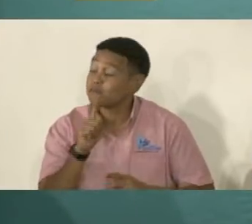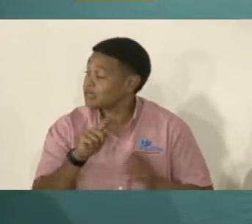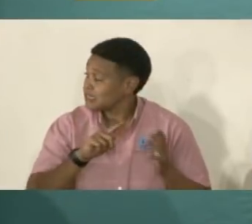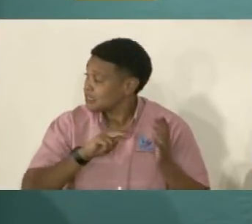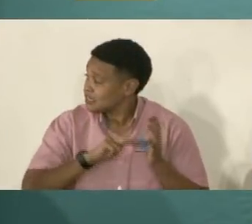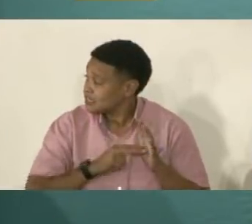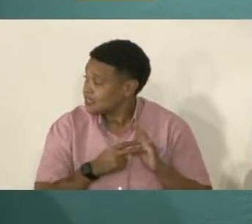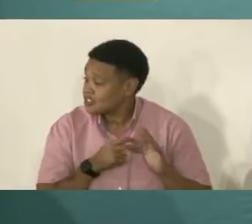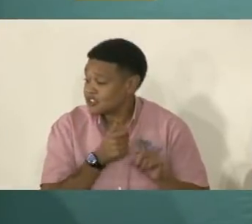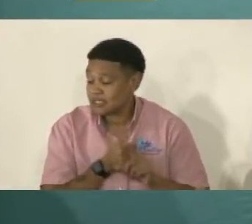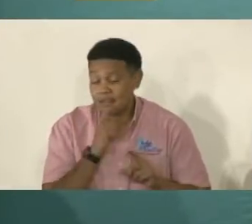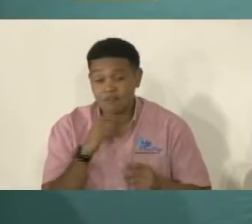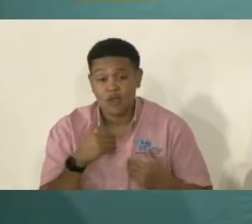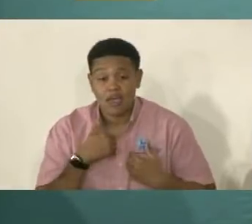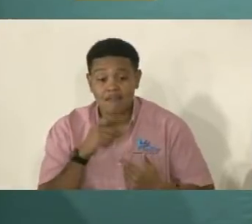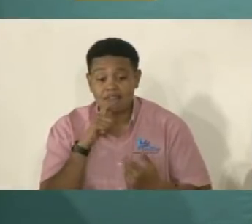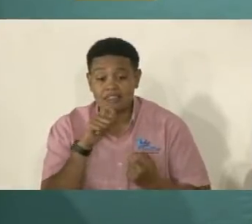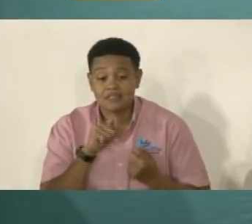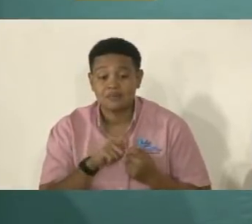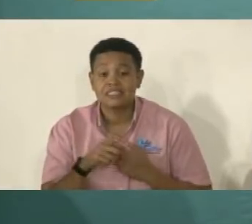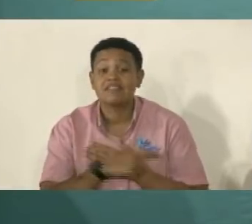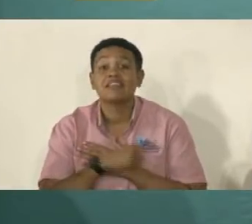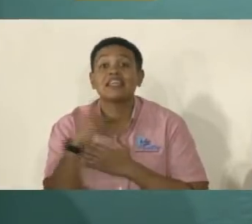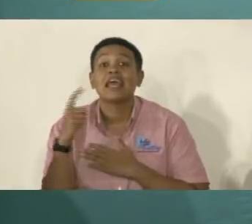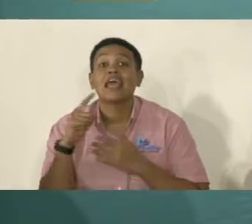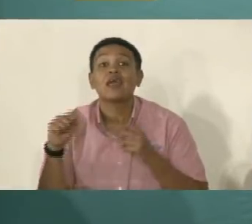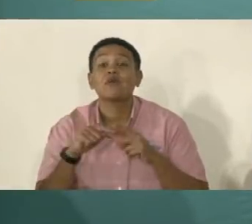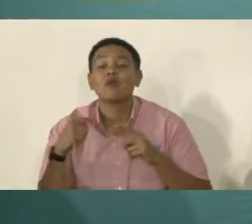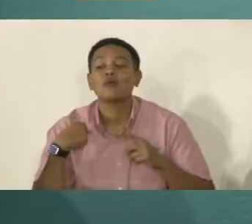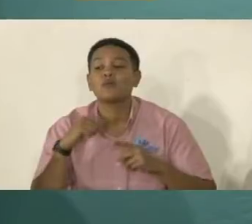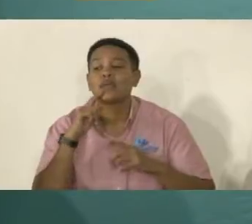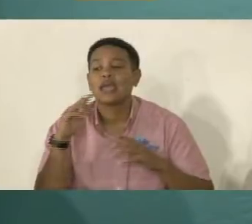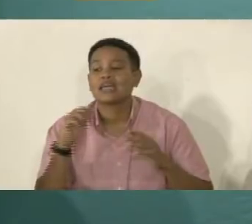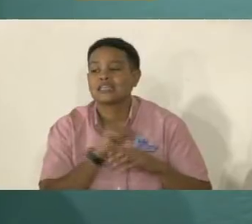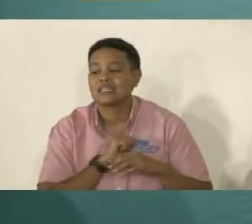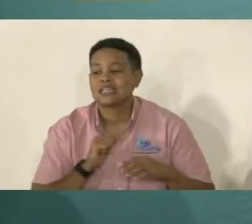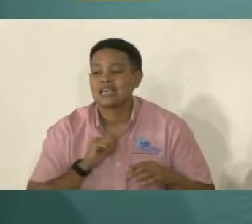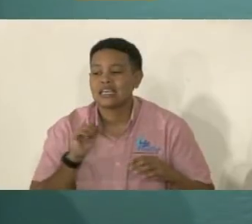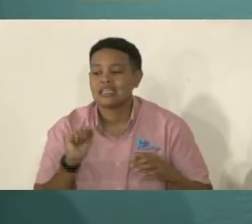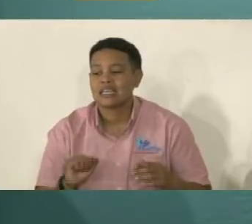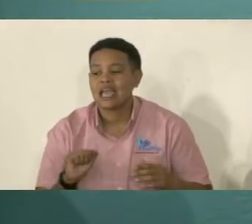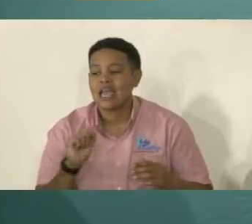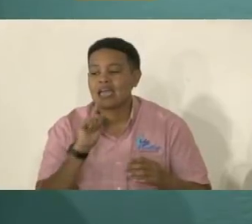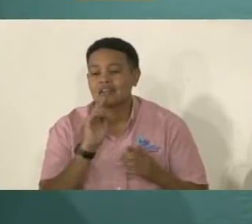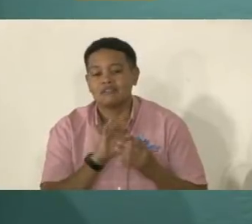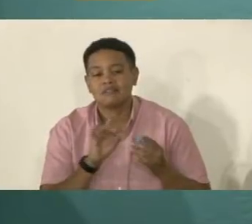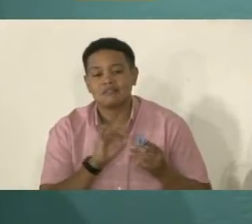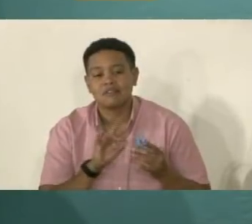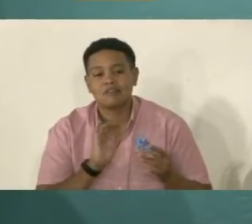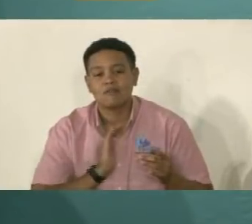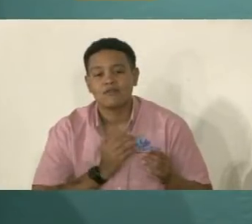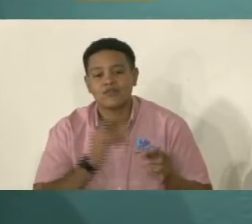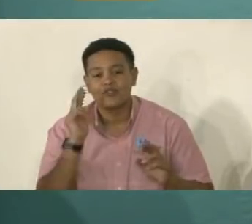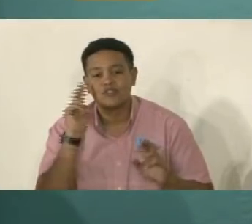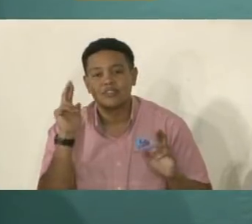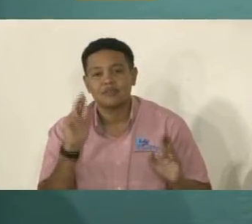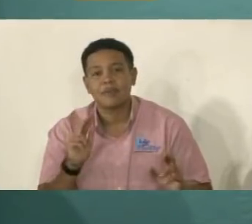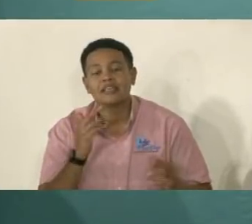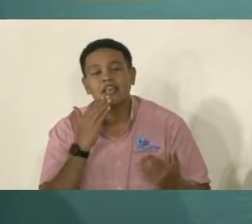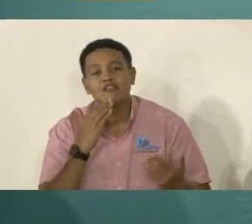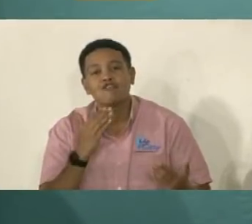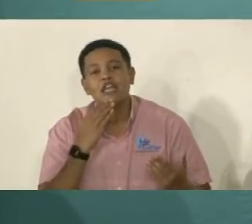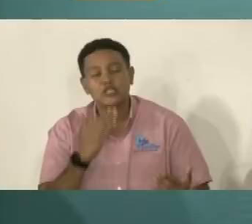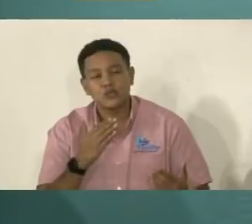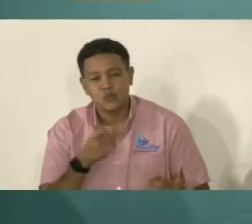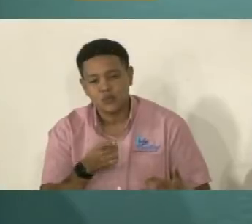to have a specific day when we as a Senate can pay our respects and gratitude